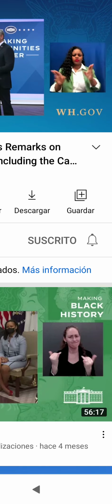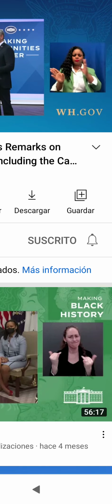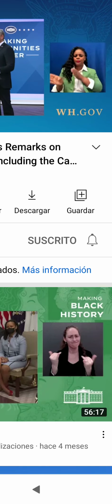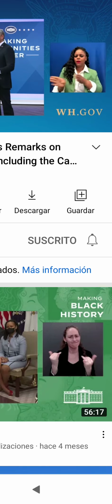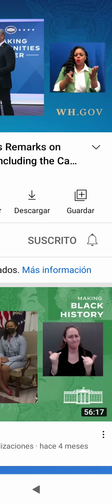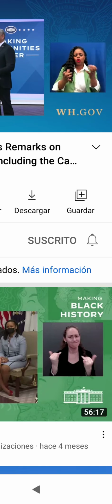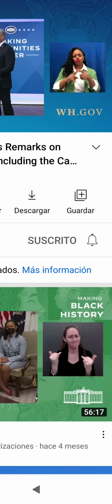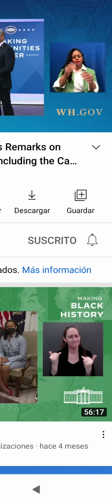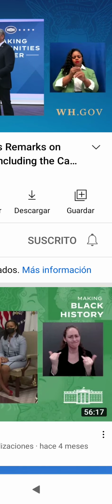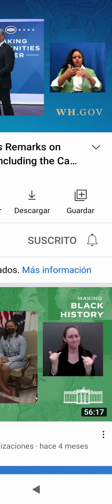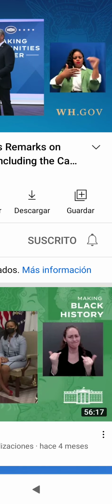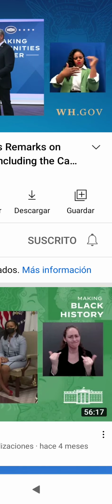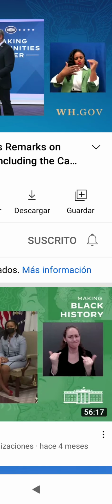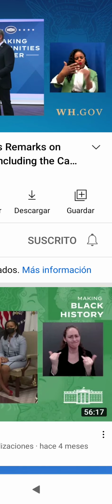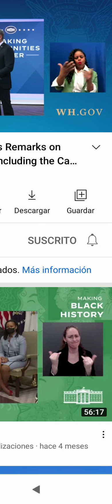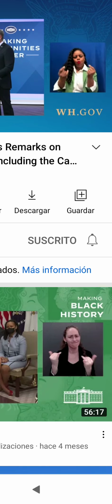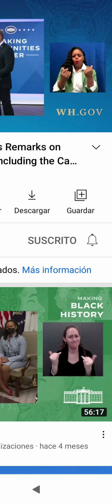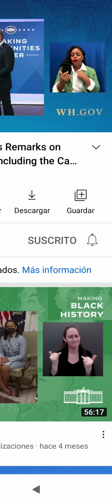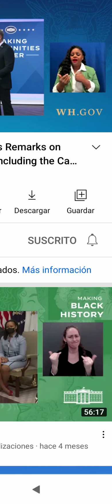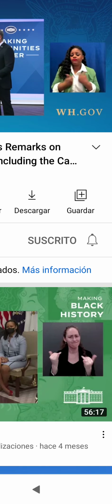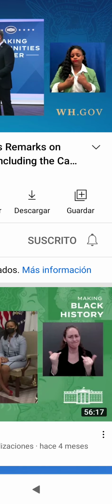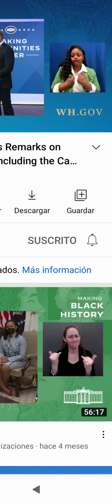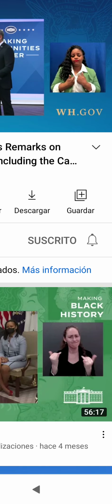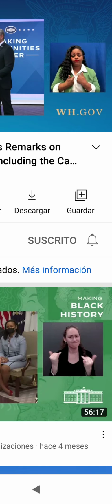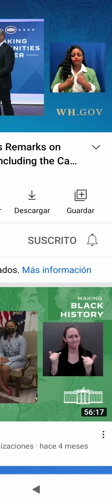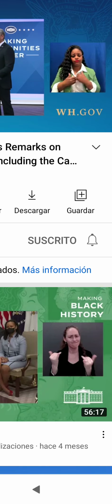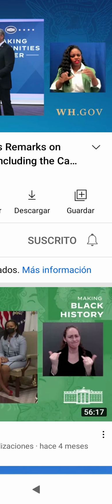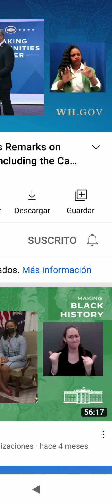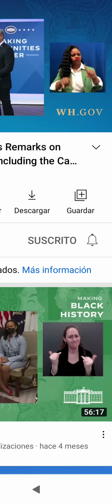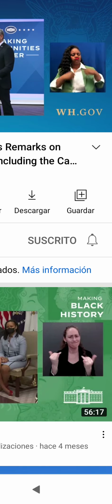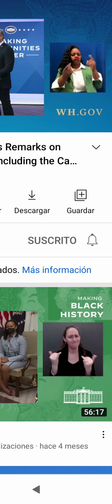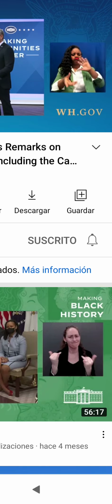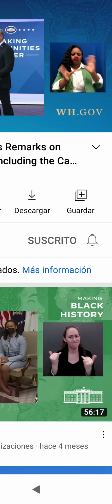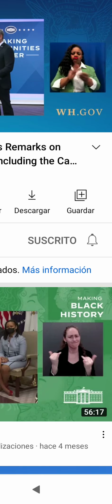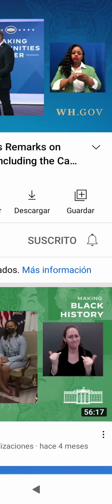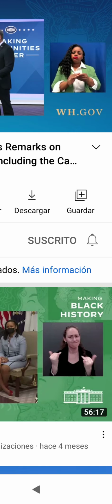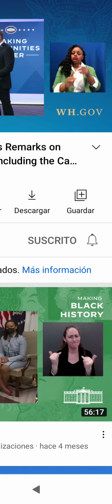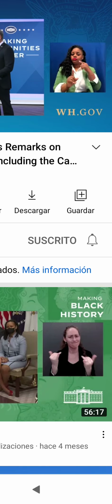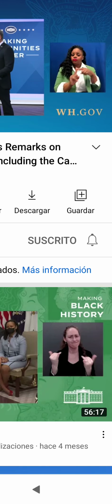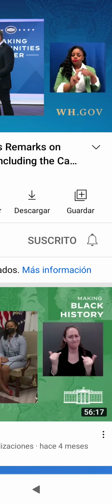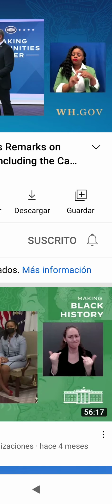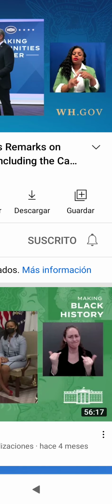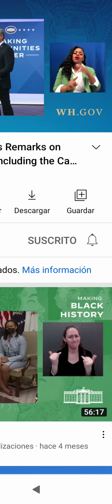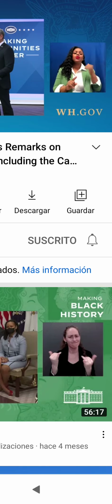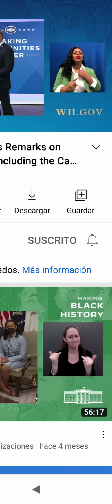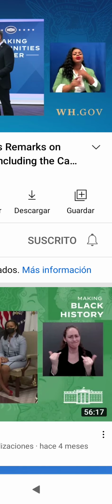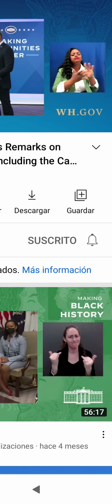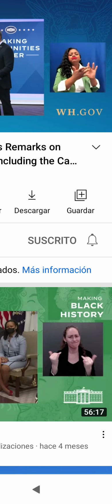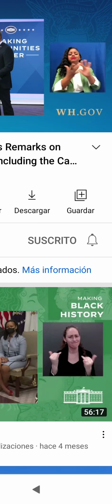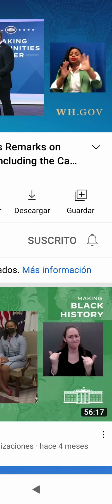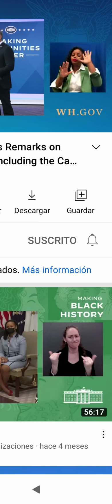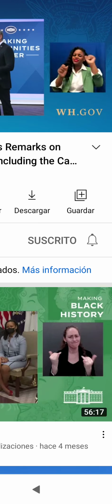have executed over the past several months. Our outreach to presidents of the HBCUs and their